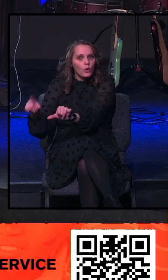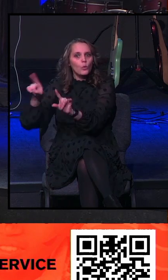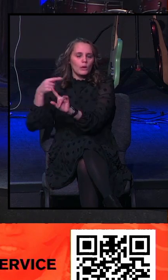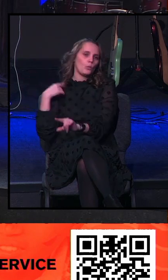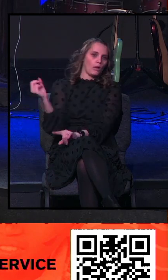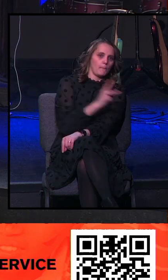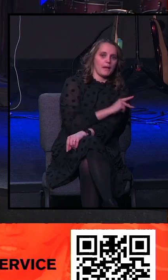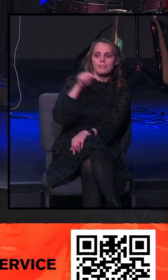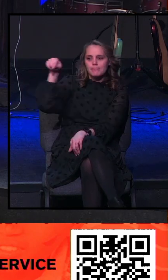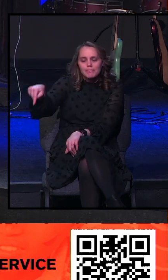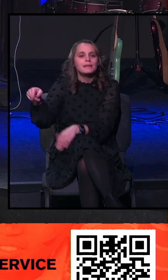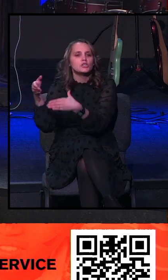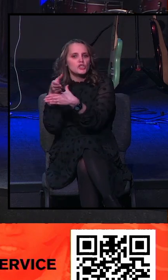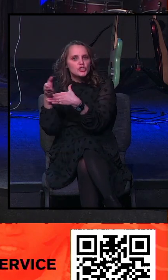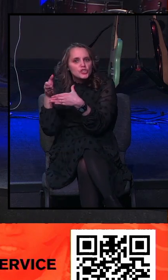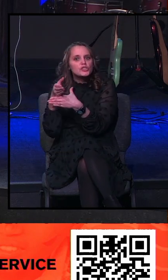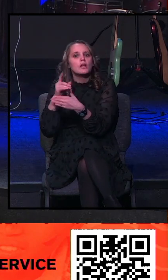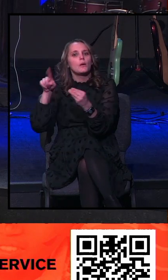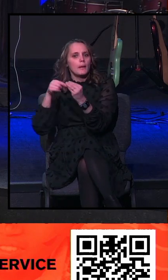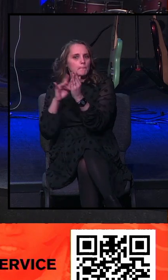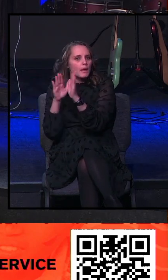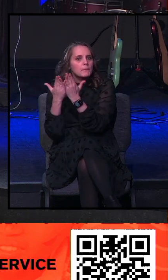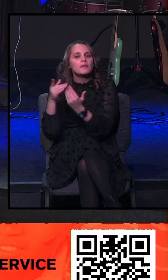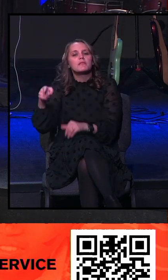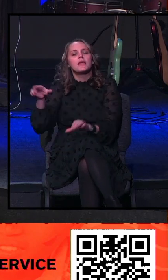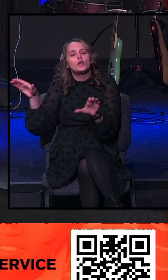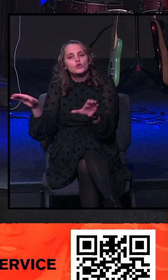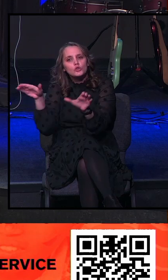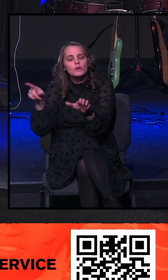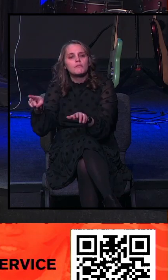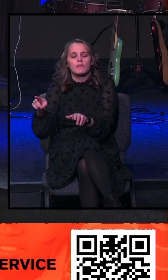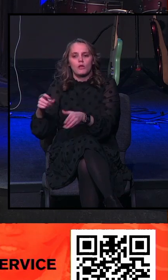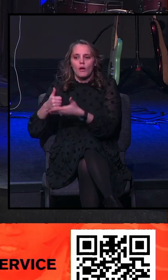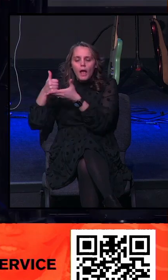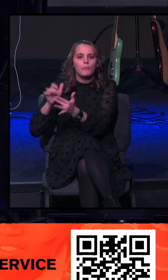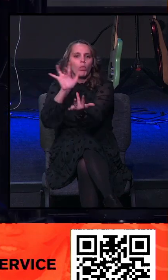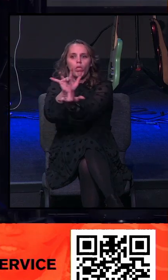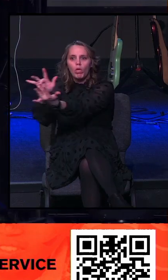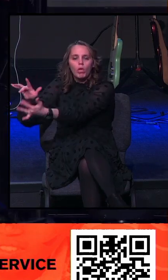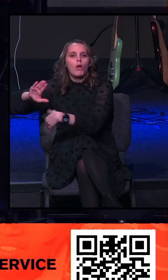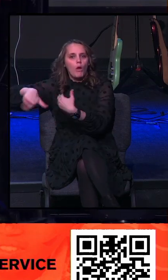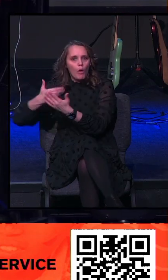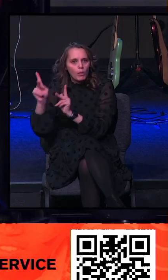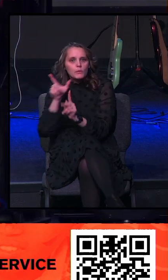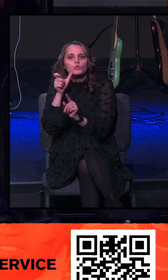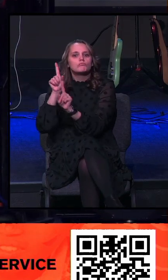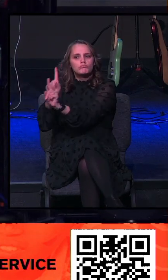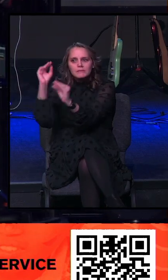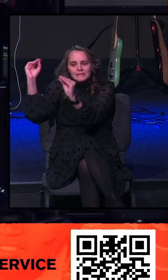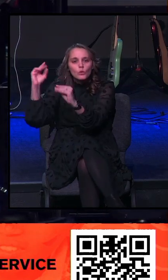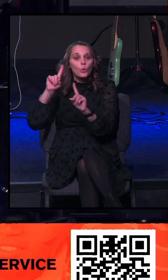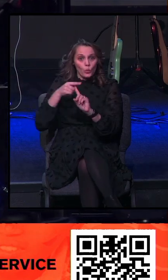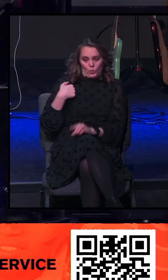the gospel. They are the people who are doing the evangelism and discipleship. And while we are there, that experience, it doesn't